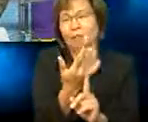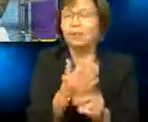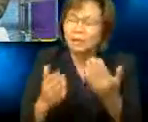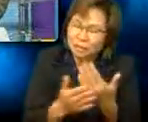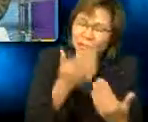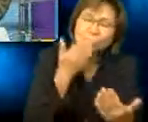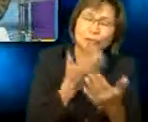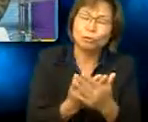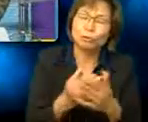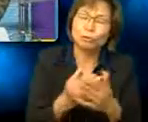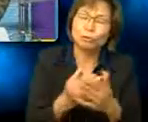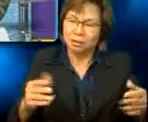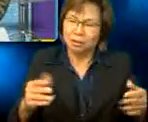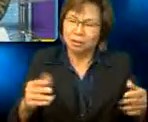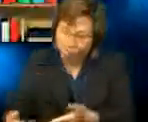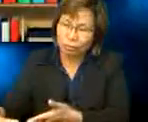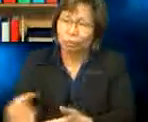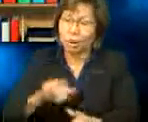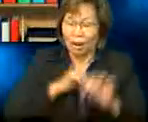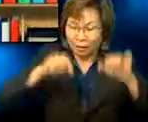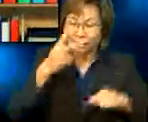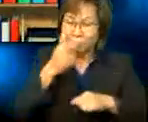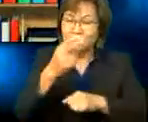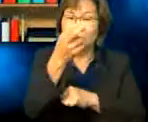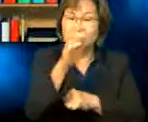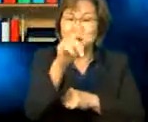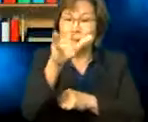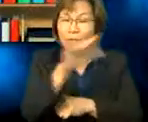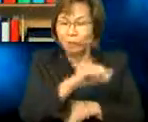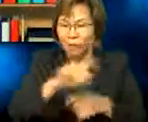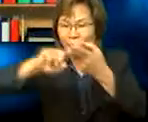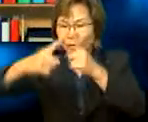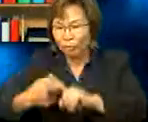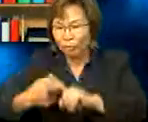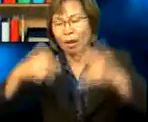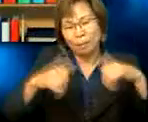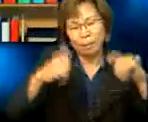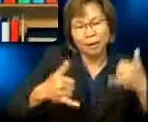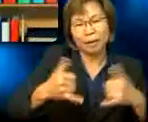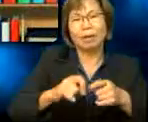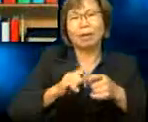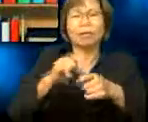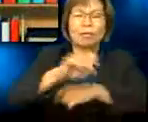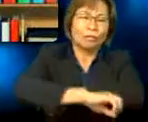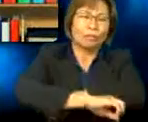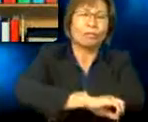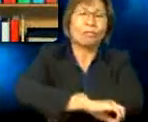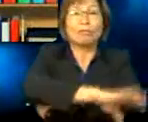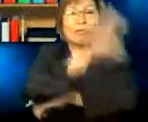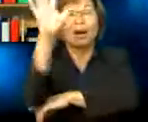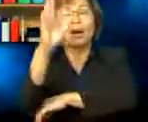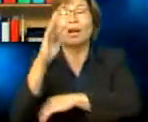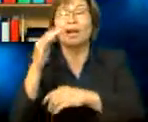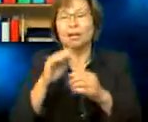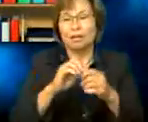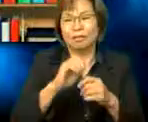good sentence. Carry on, Siti. I can see Ramli and his friends playing fireworks. They